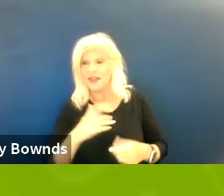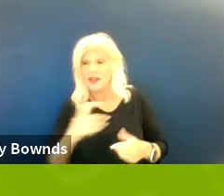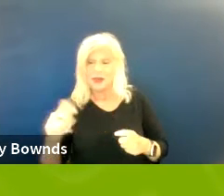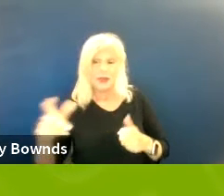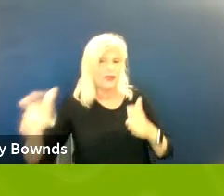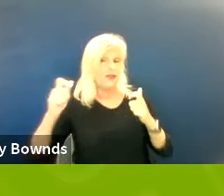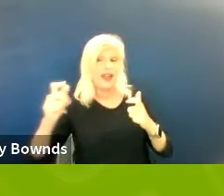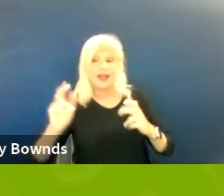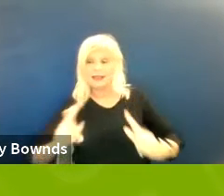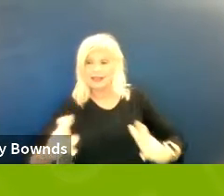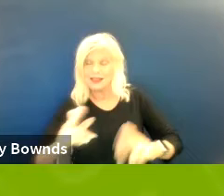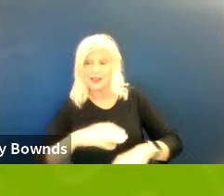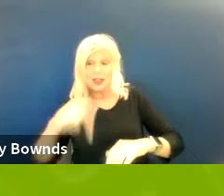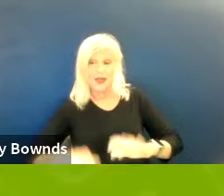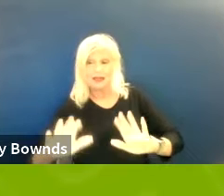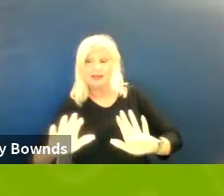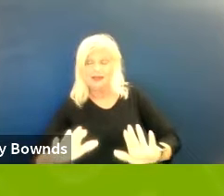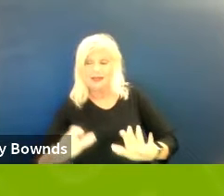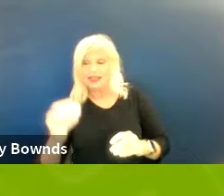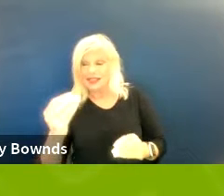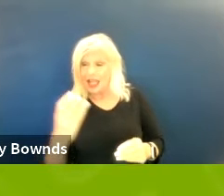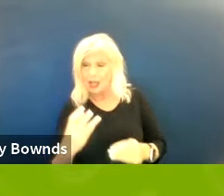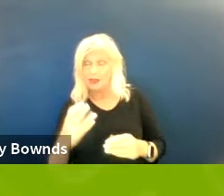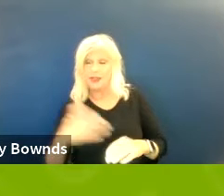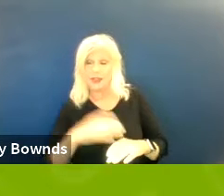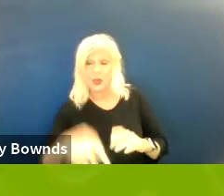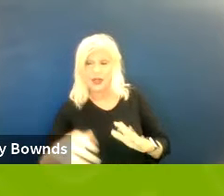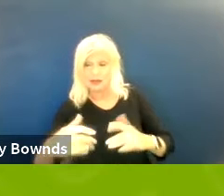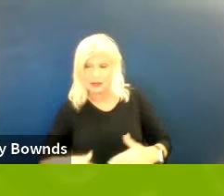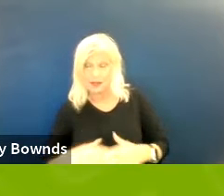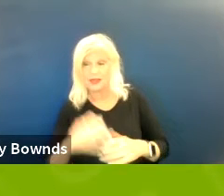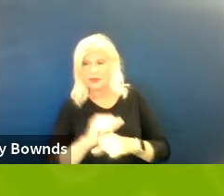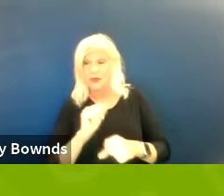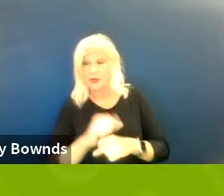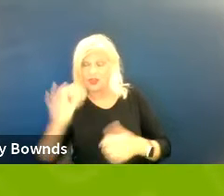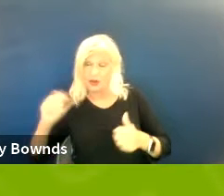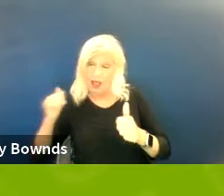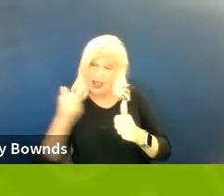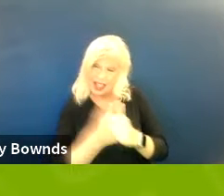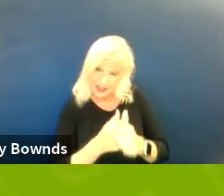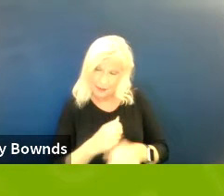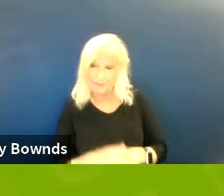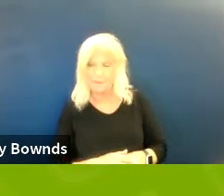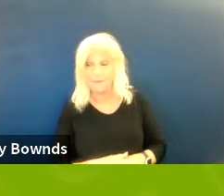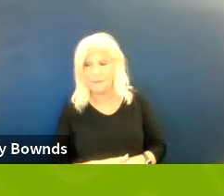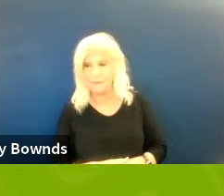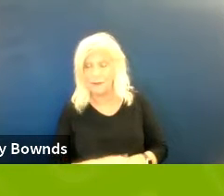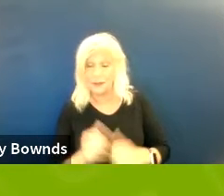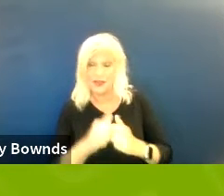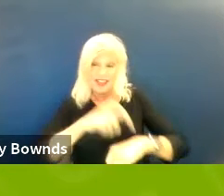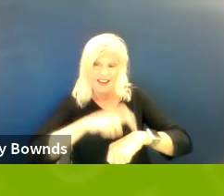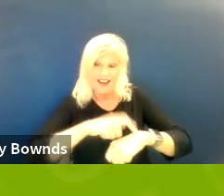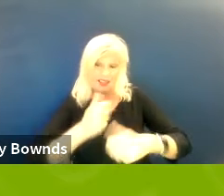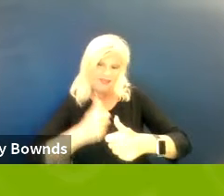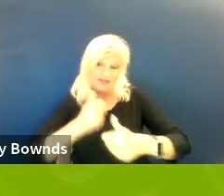fast or you want me to slow down, please slow me down. But I have been given the task to catch up on the time we lose. So I'm going